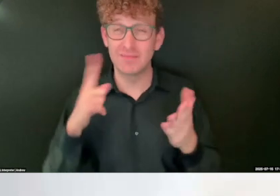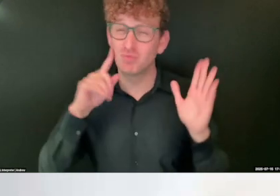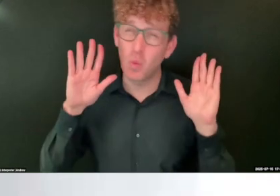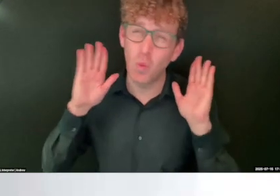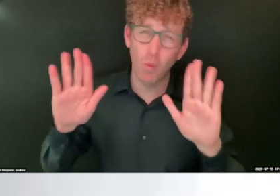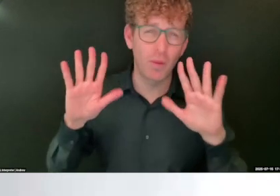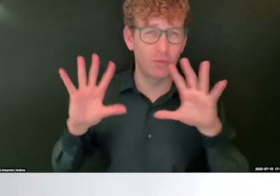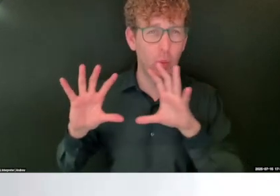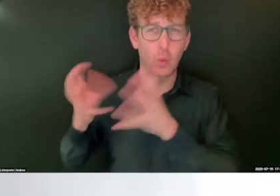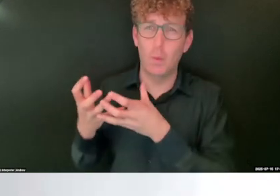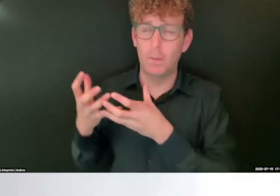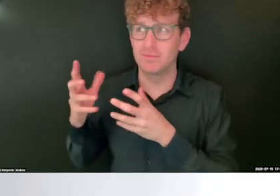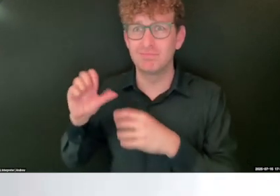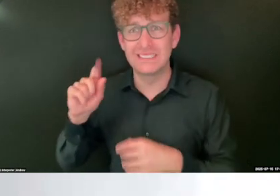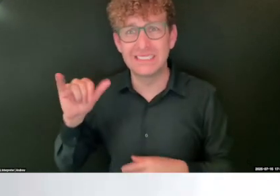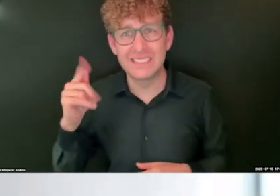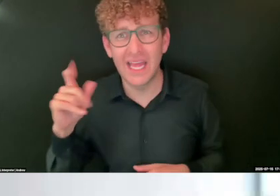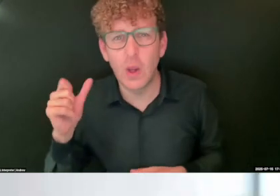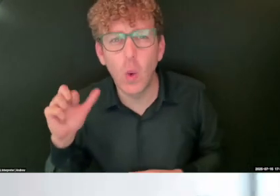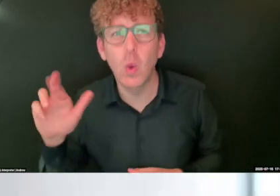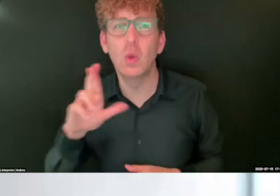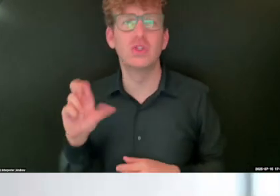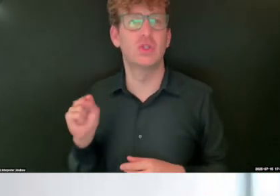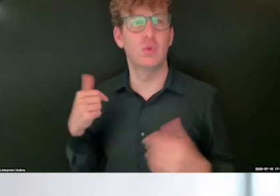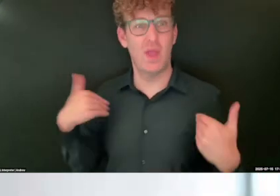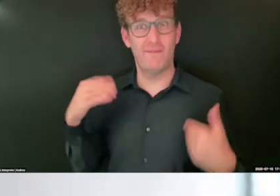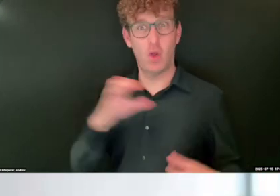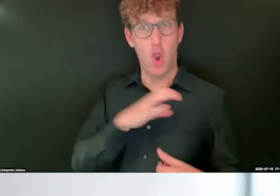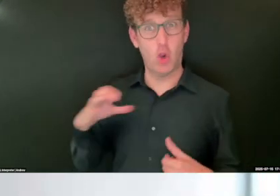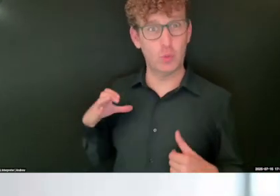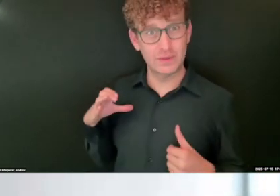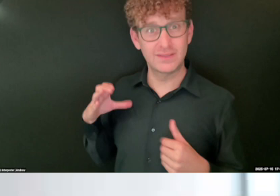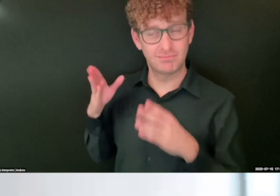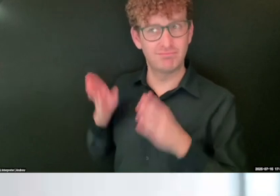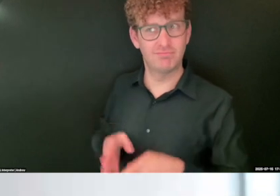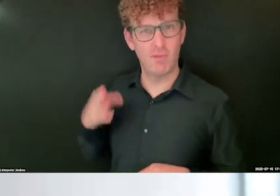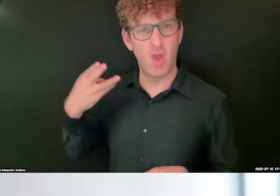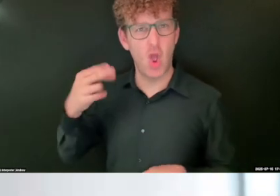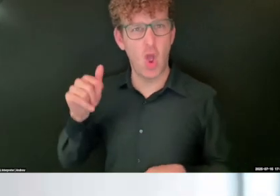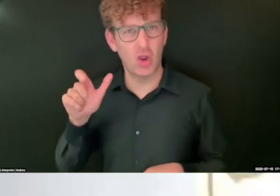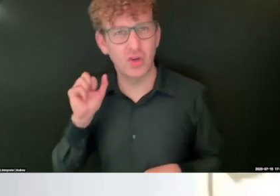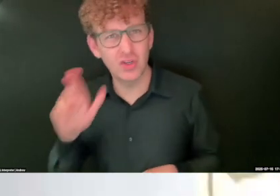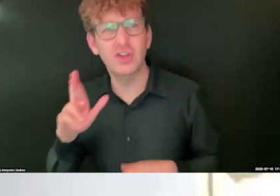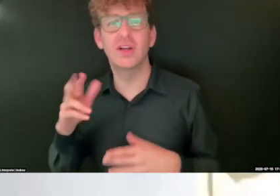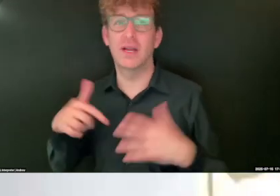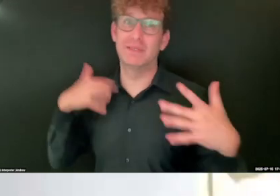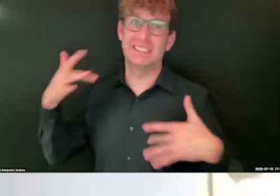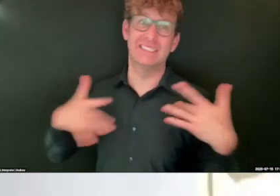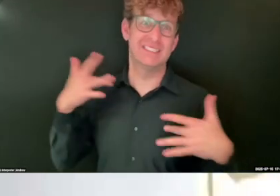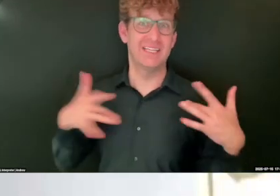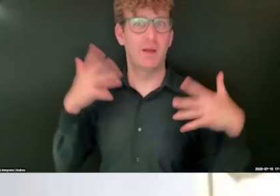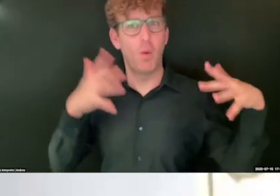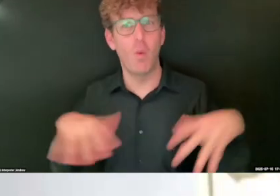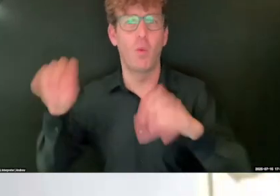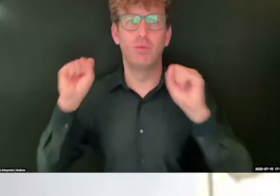everything from our Congressman Harder here. We're just excited to hold events like this. To our board members. We're going to tape the sides. To